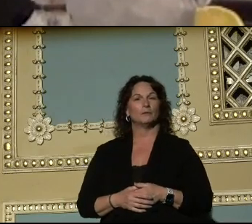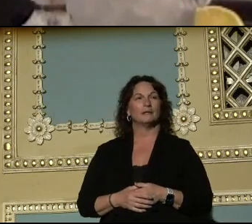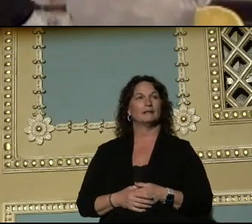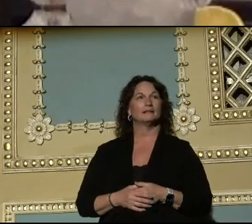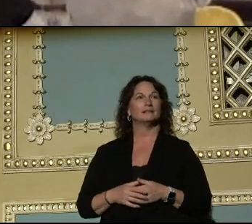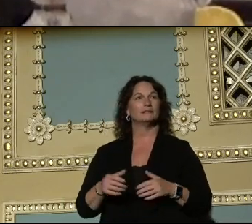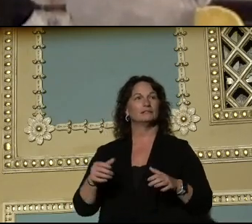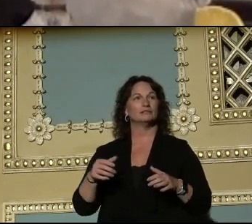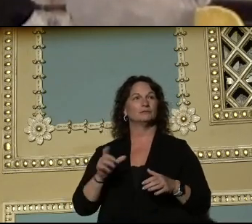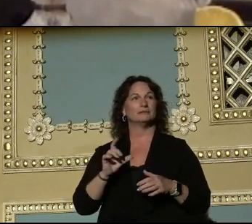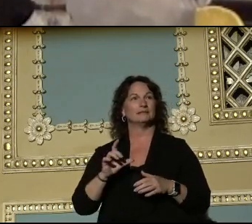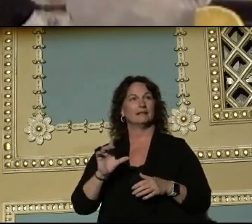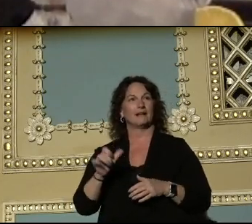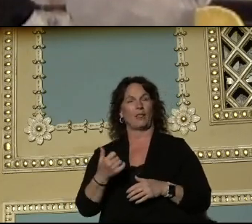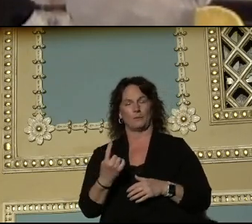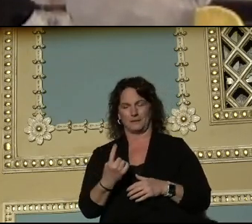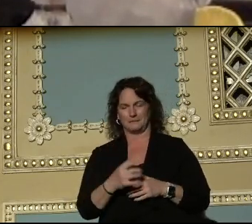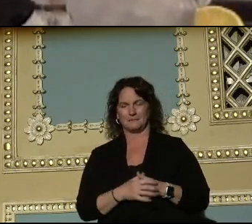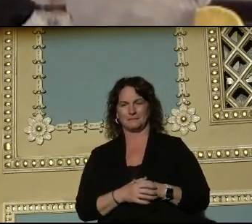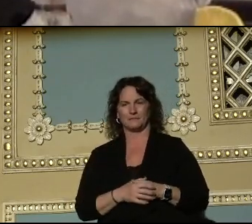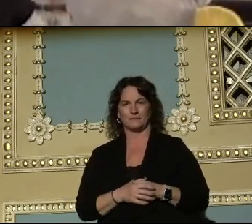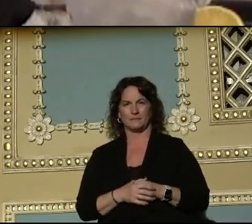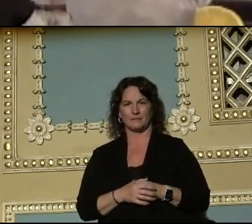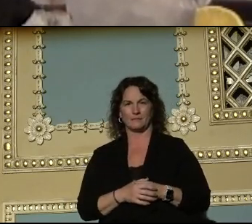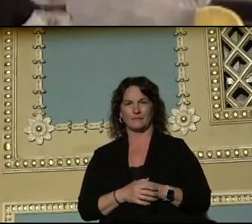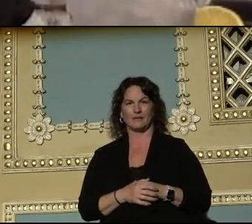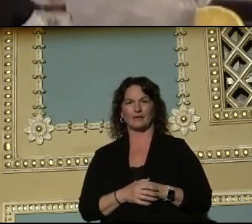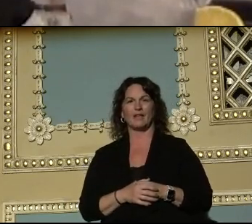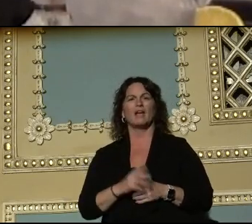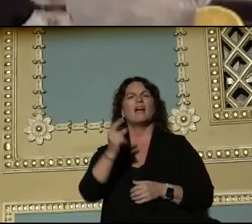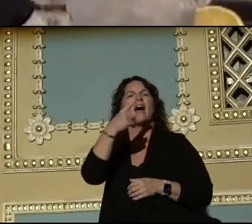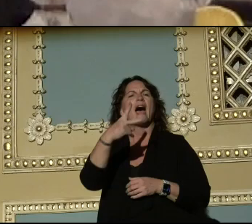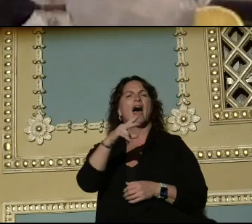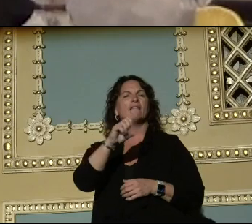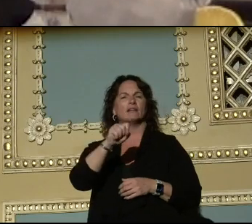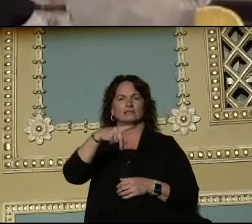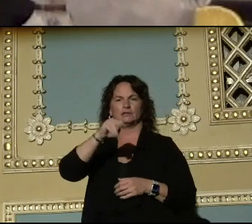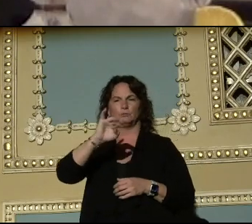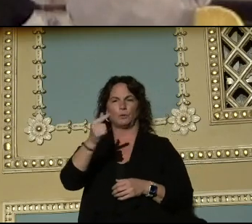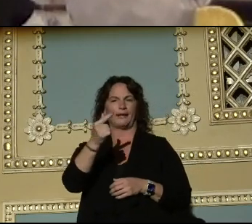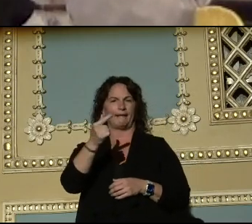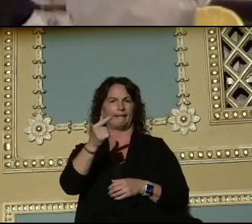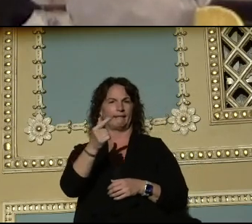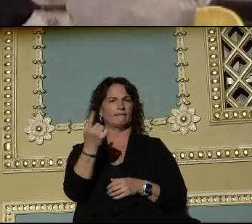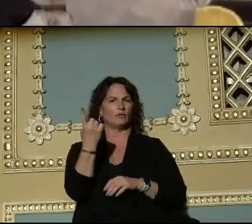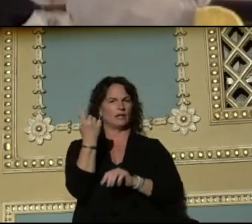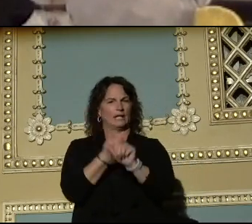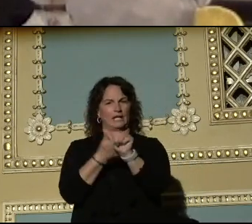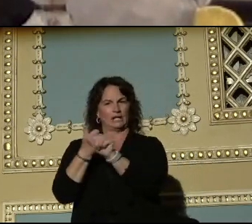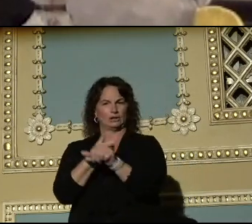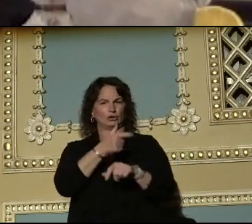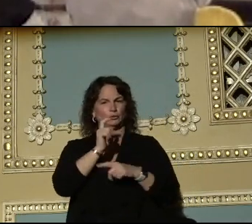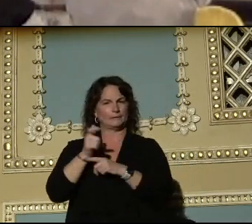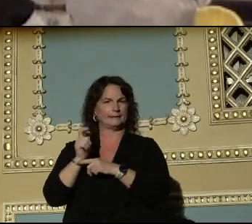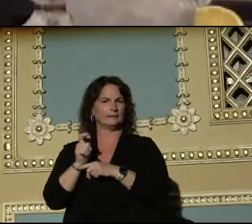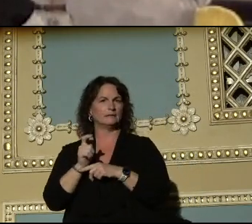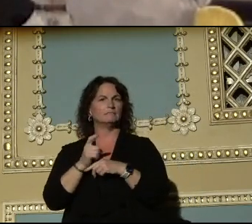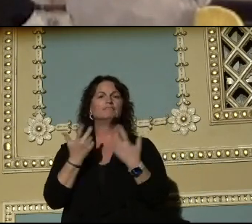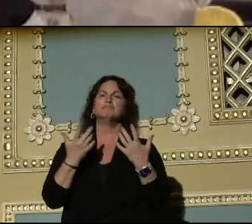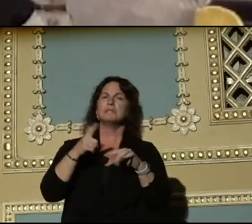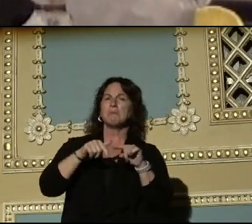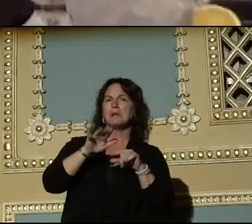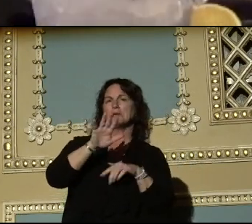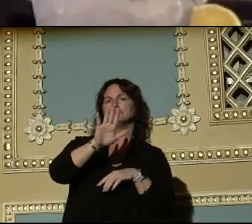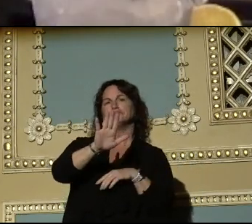other one. I used a half a sprig of rosemary for each drink, so depending on your taste, do what